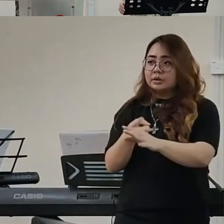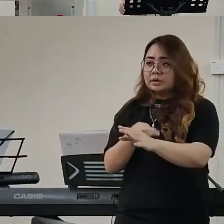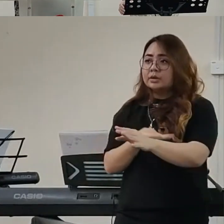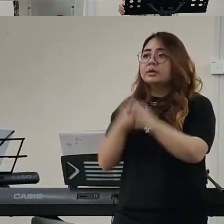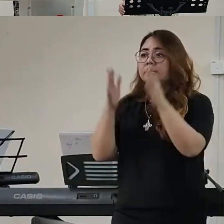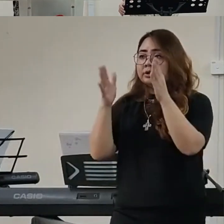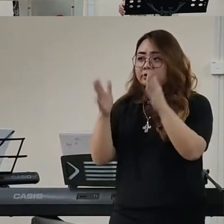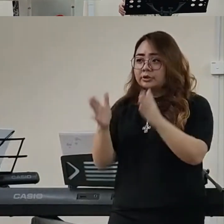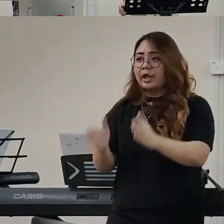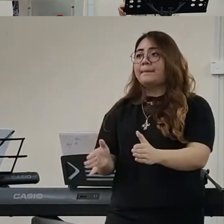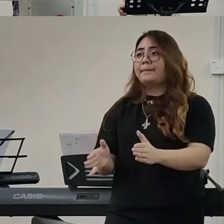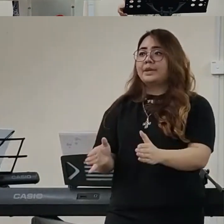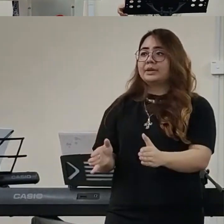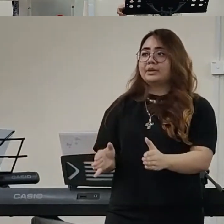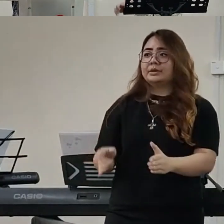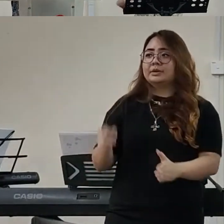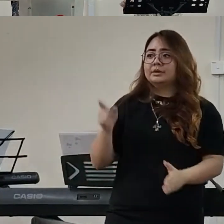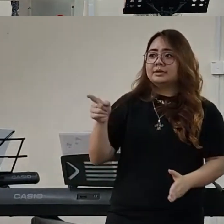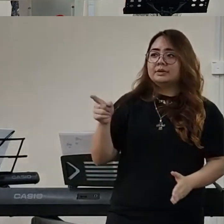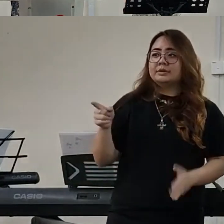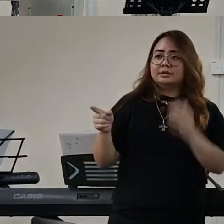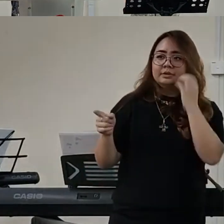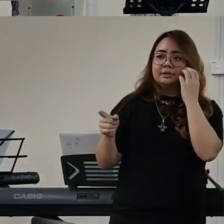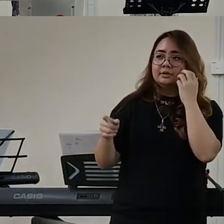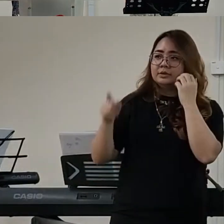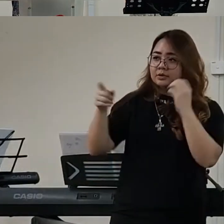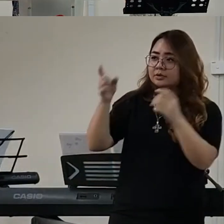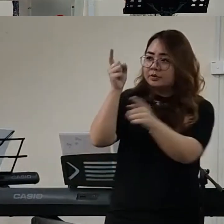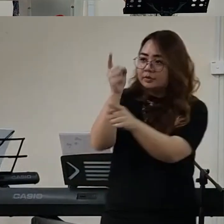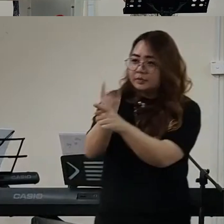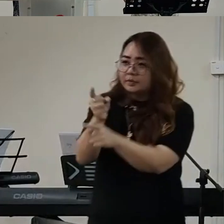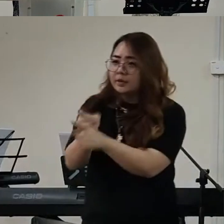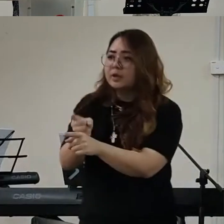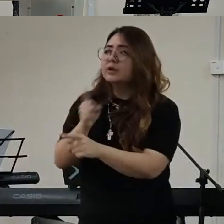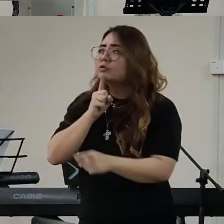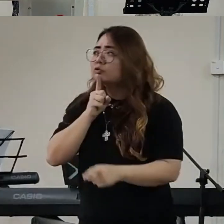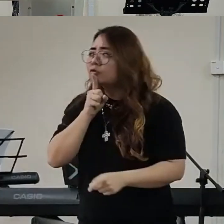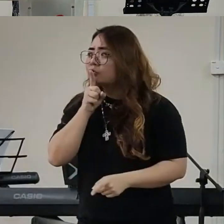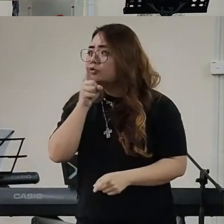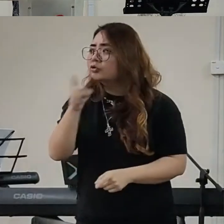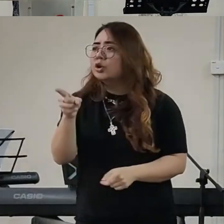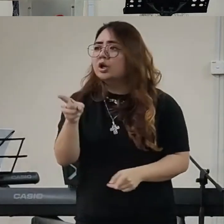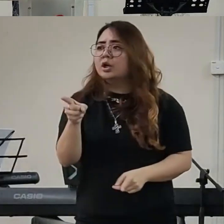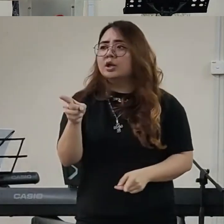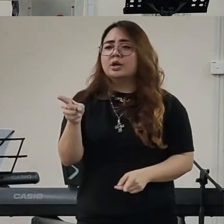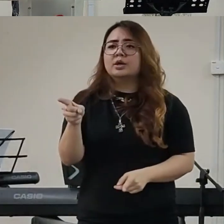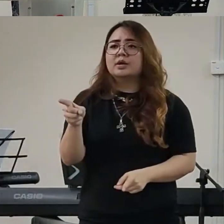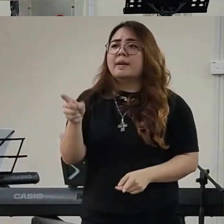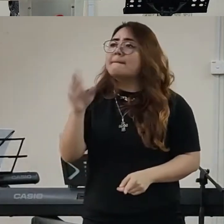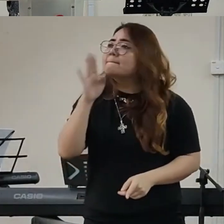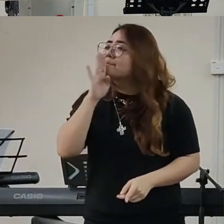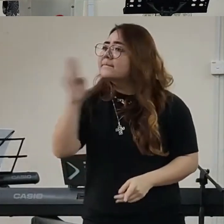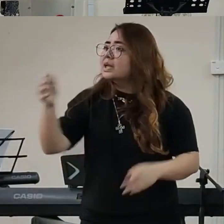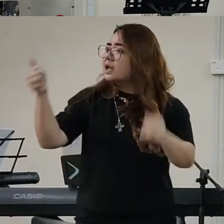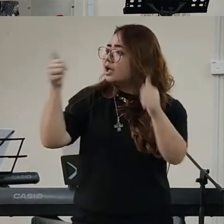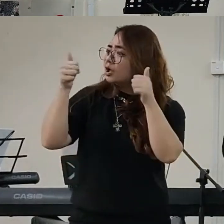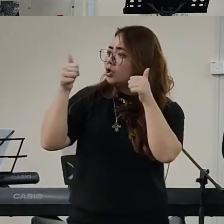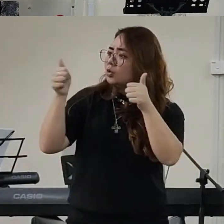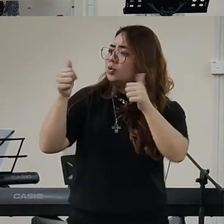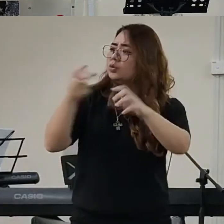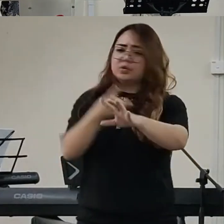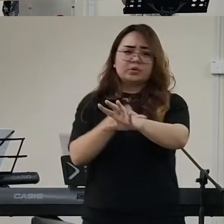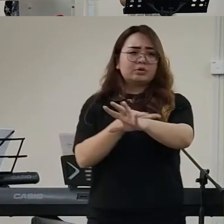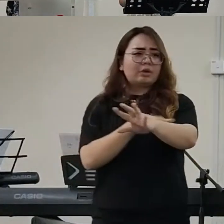few verses is a rebuke that to make sure this is not you. You don't be this kind of shepherd. Pay